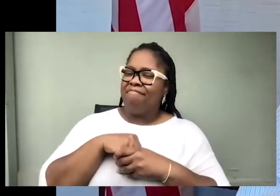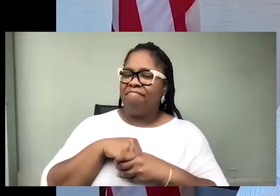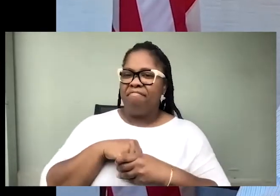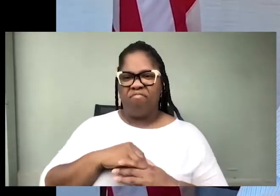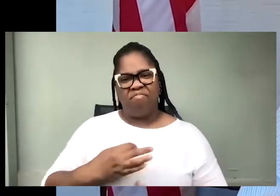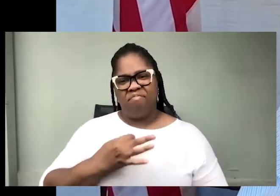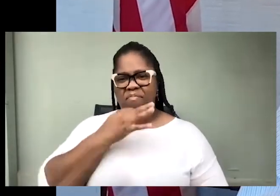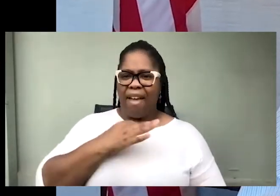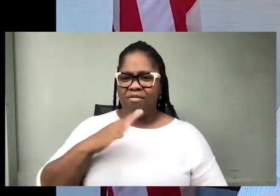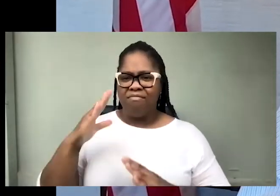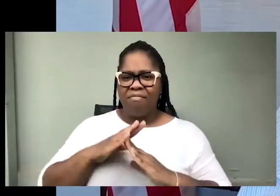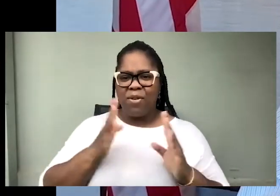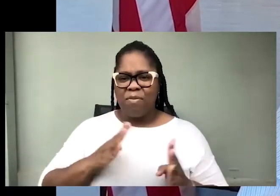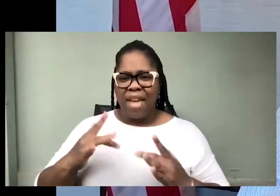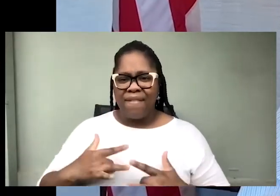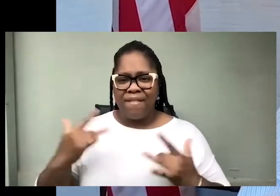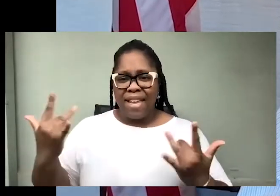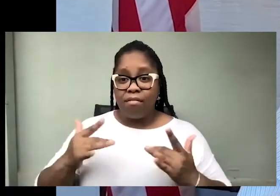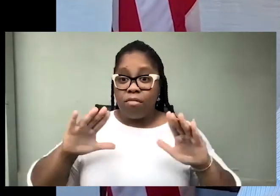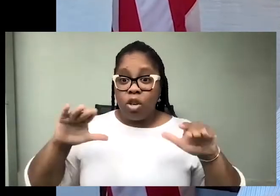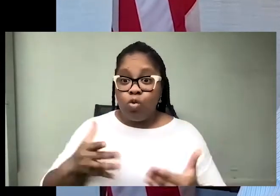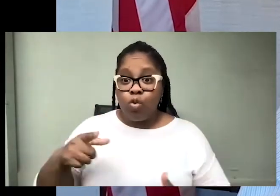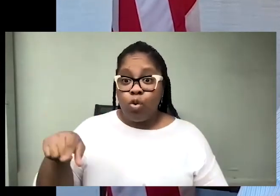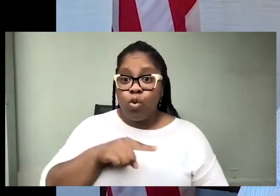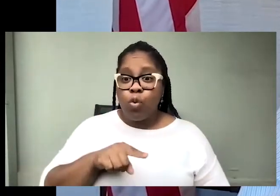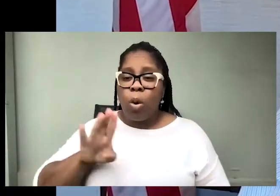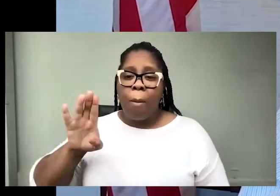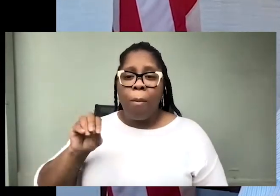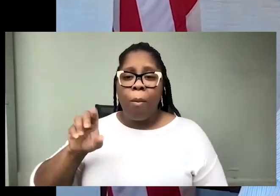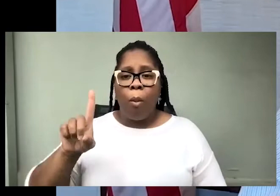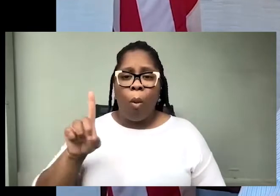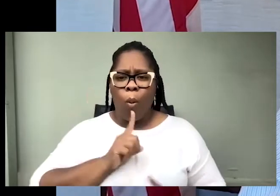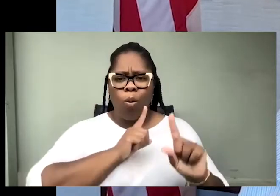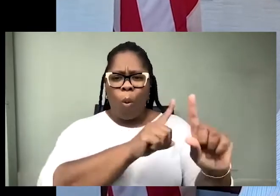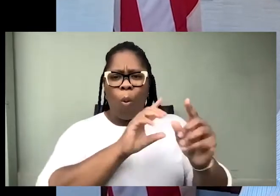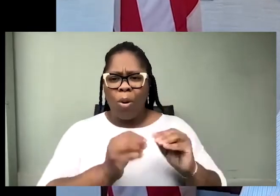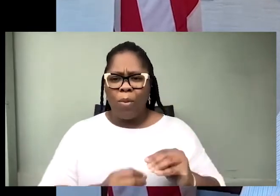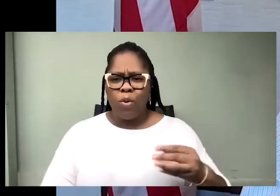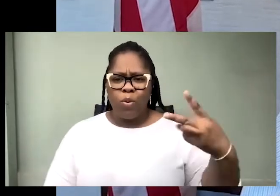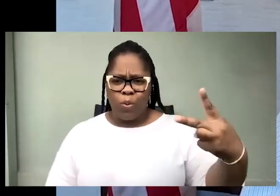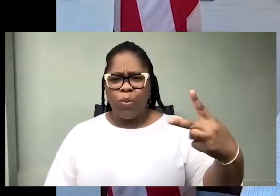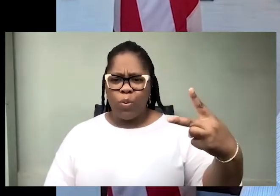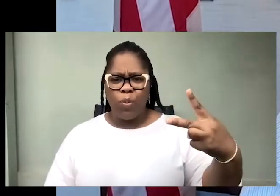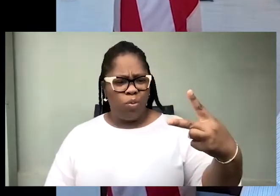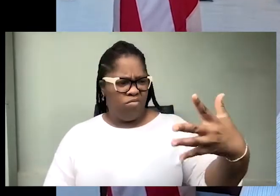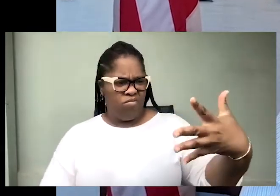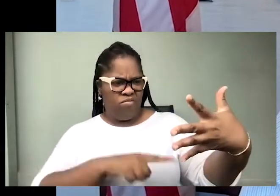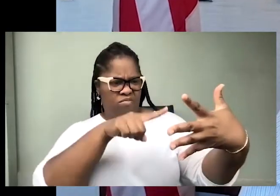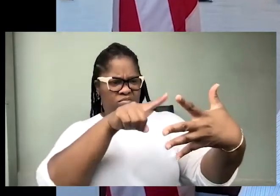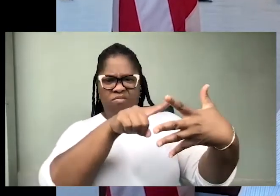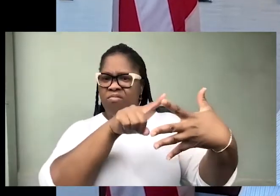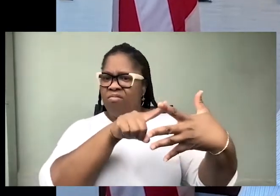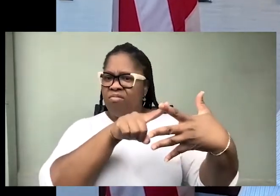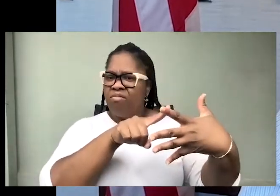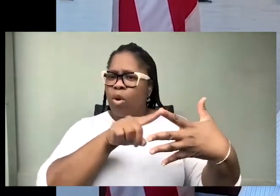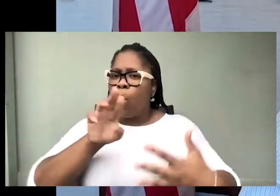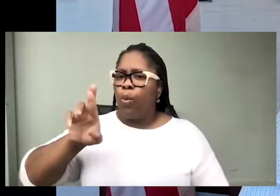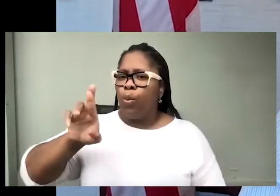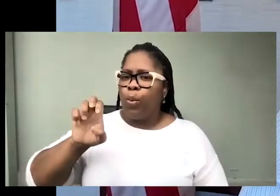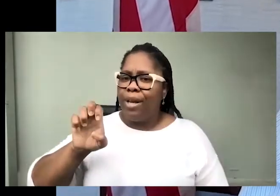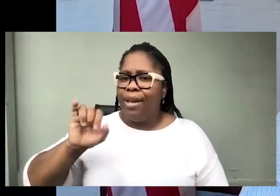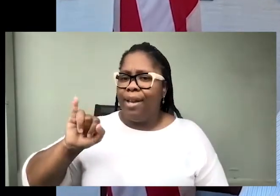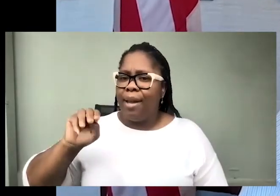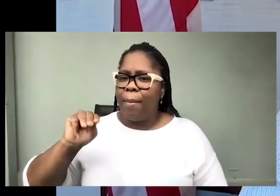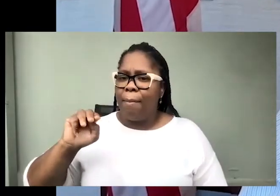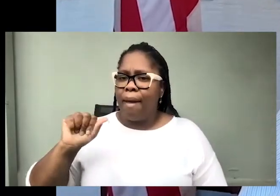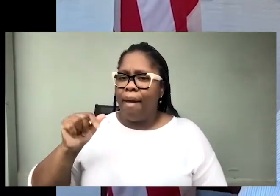event and to introduce you to bold goal number 2, Health Reimagined. This goal is targeted